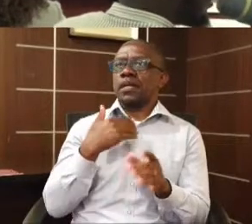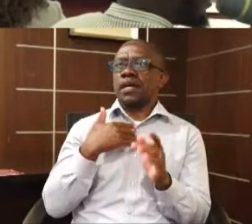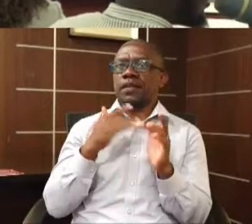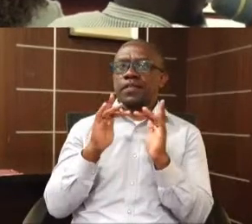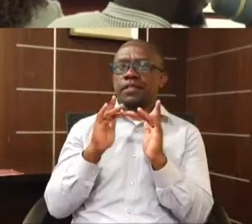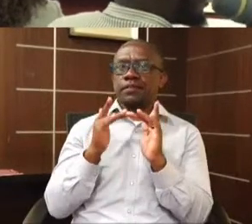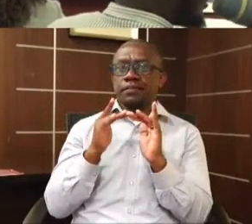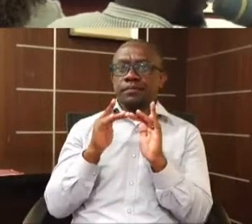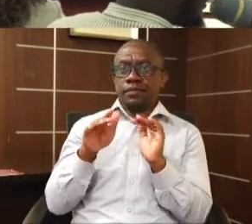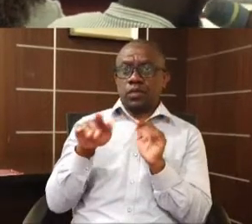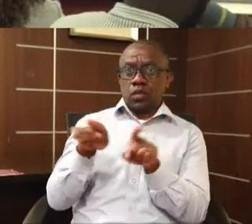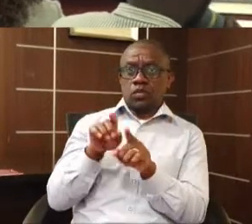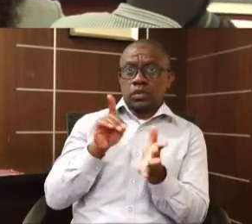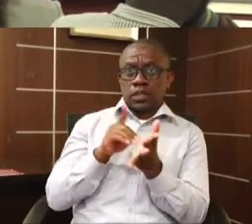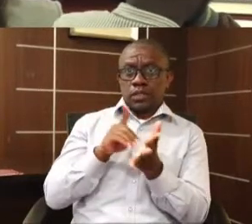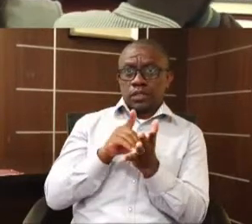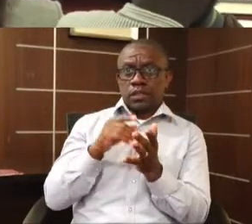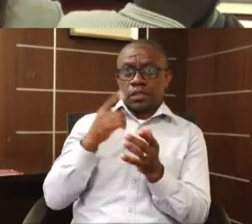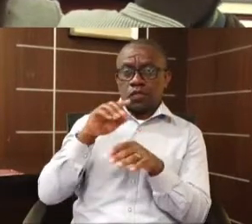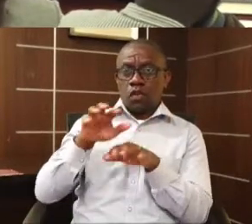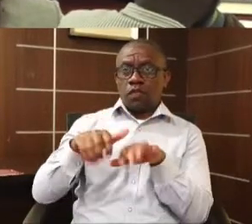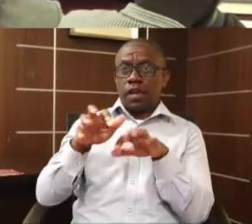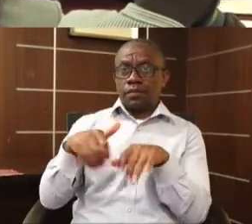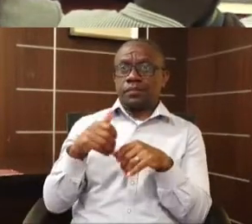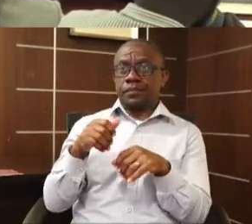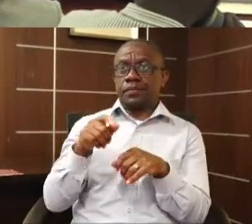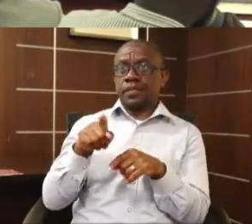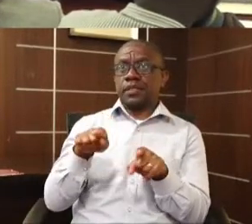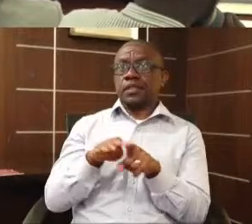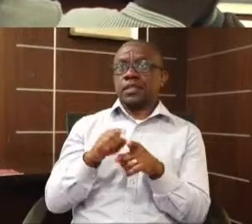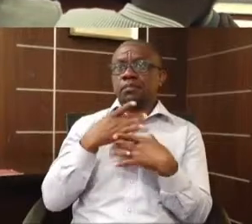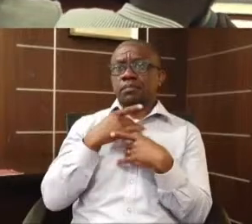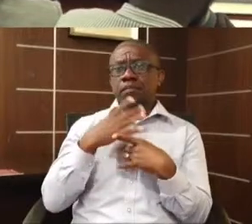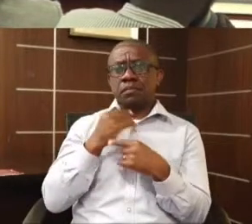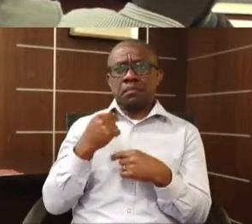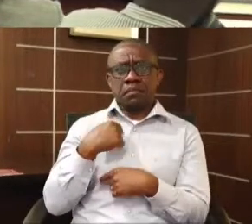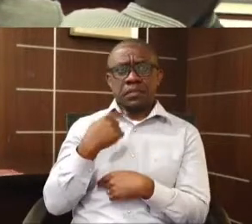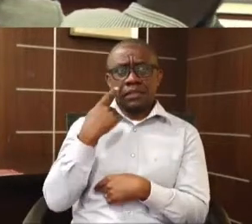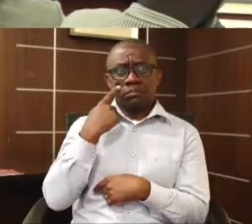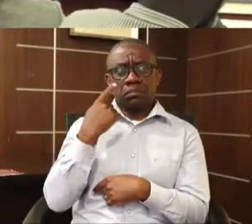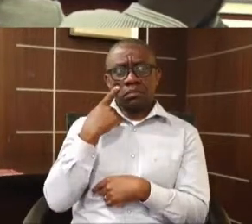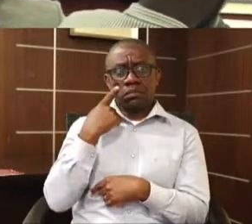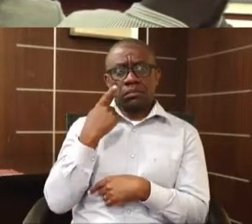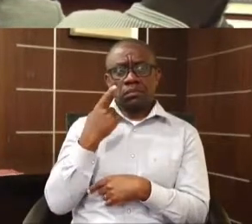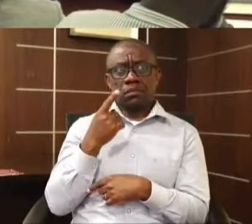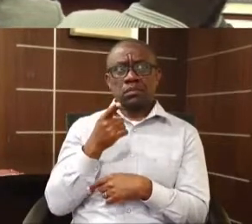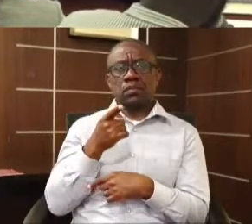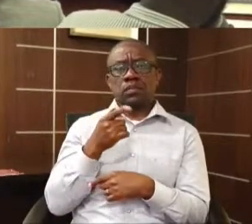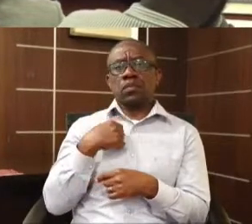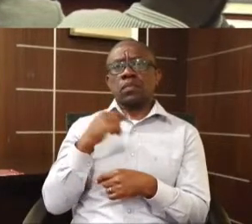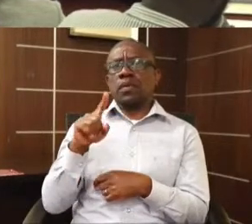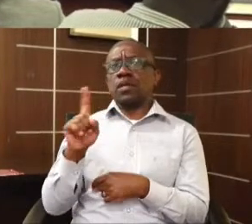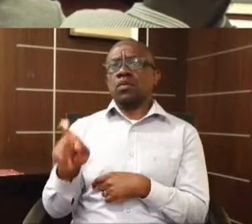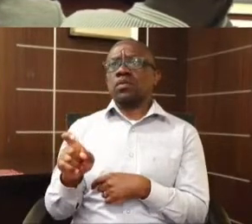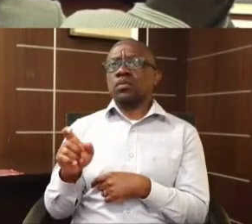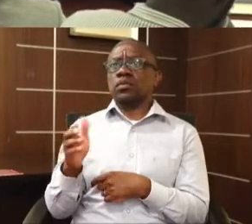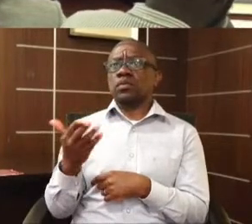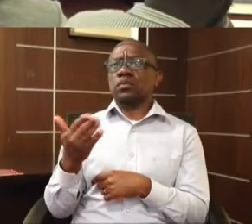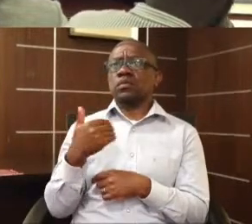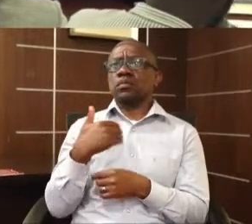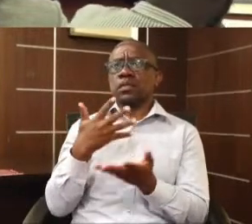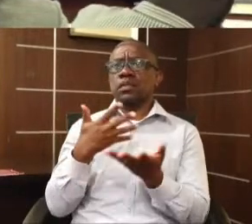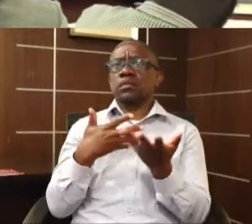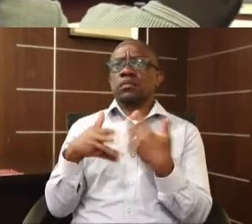agriculture, this surely has been quite interesting to see. By my question, I've interacted